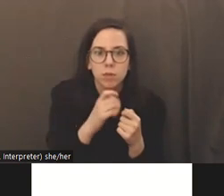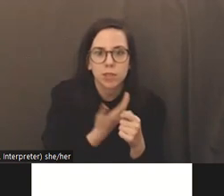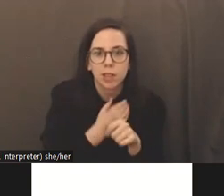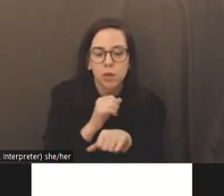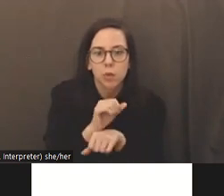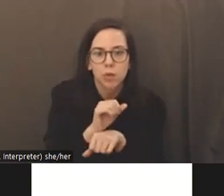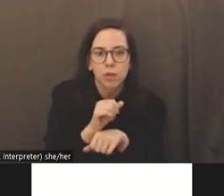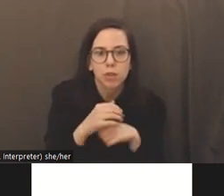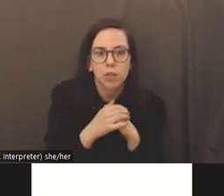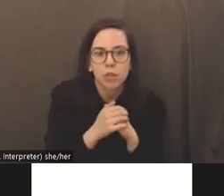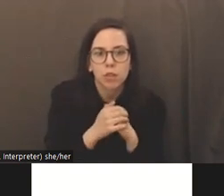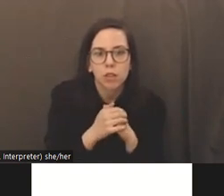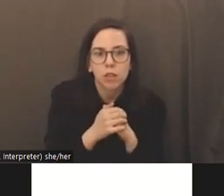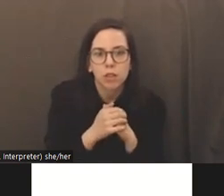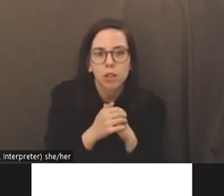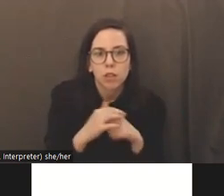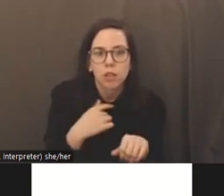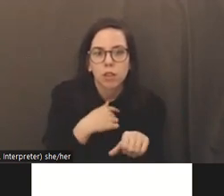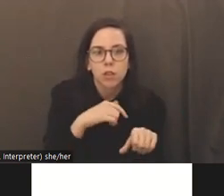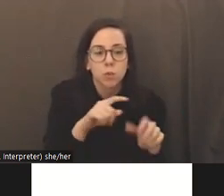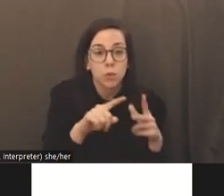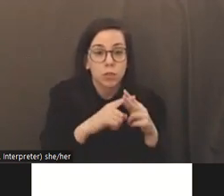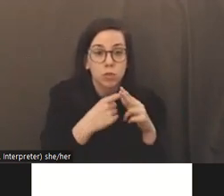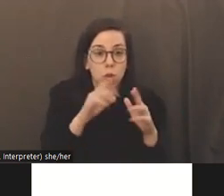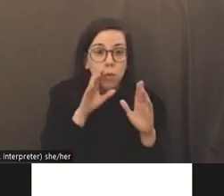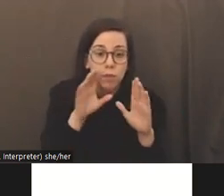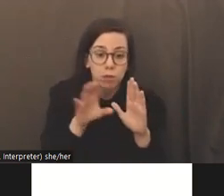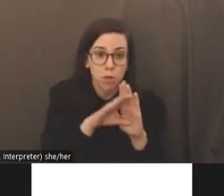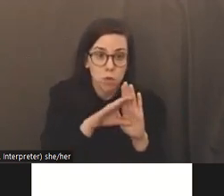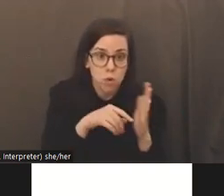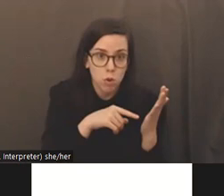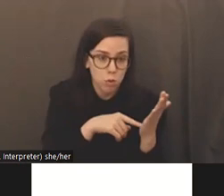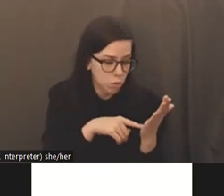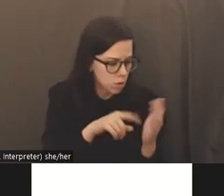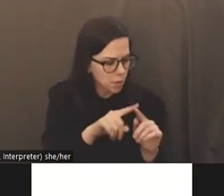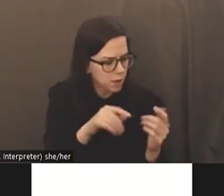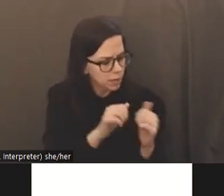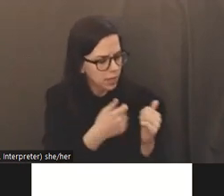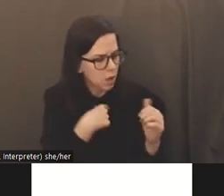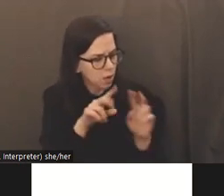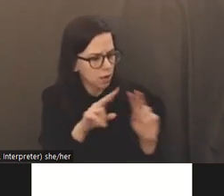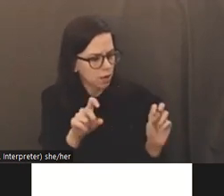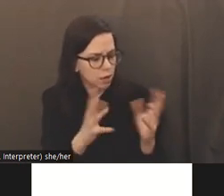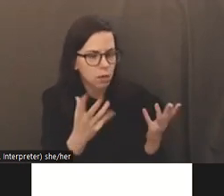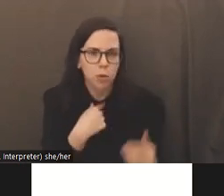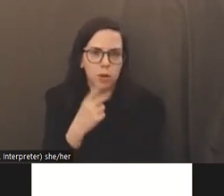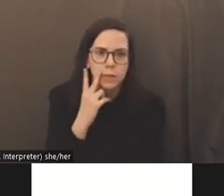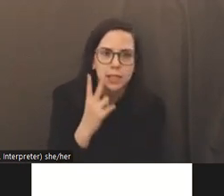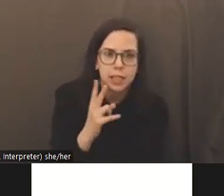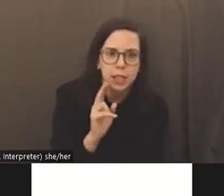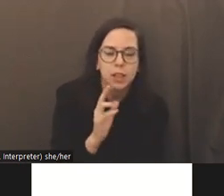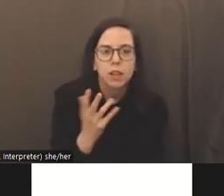You know, we work from a photo, but it's how I see what I'm looking at, how